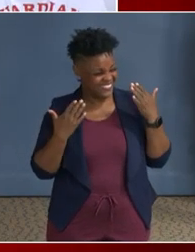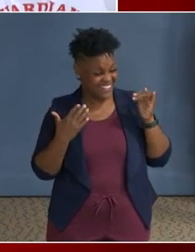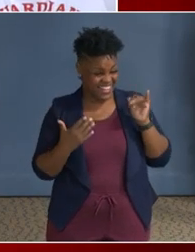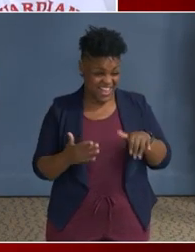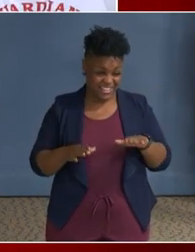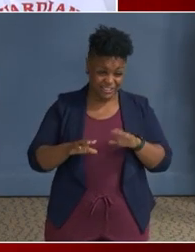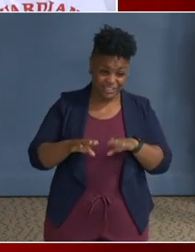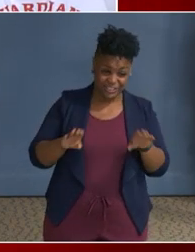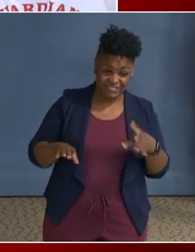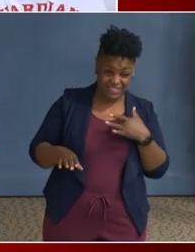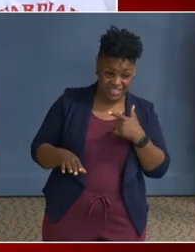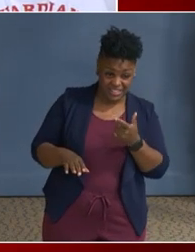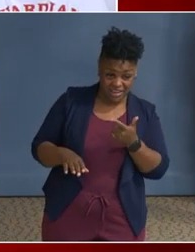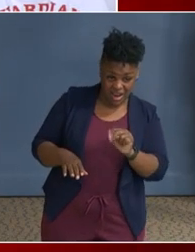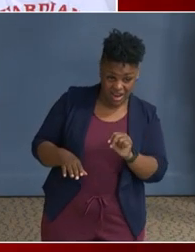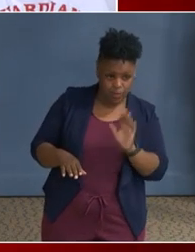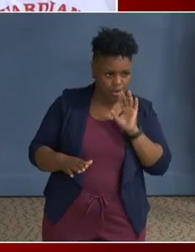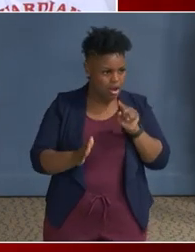other kids.